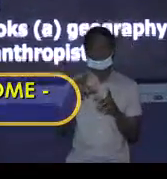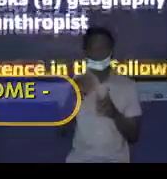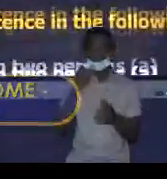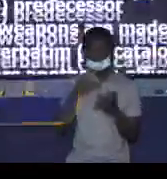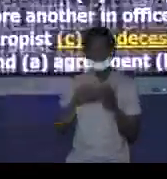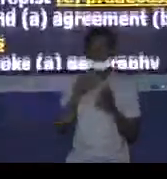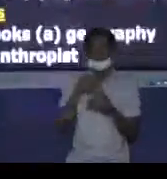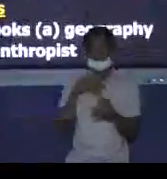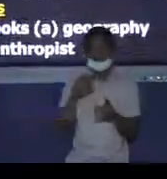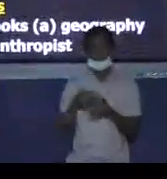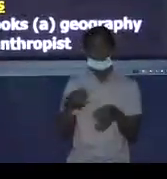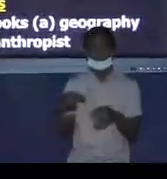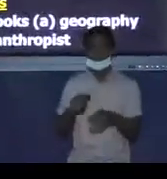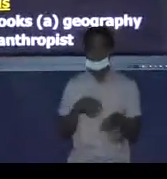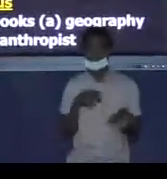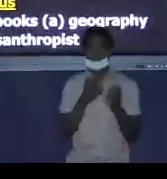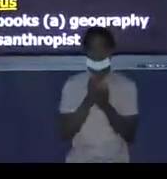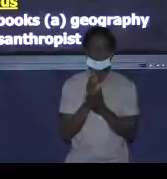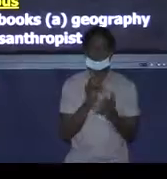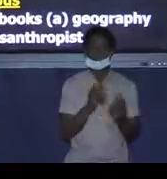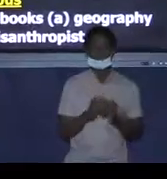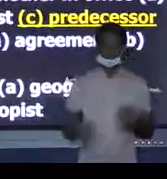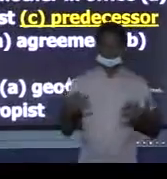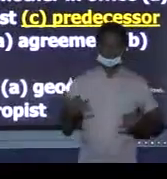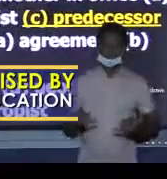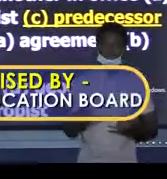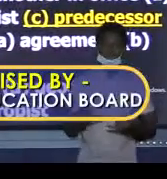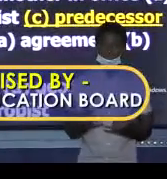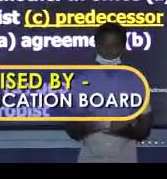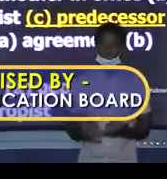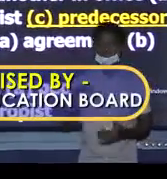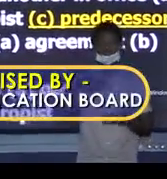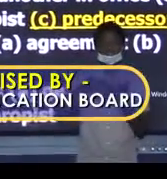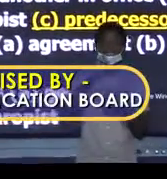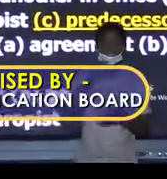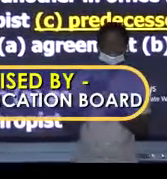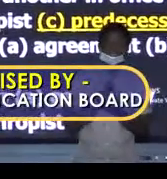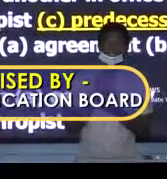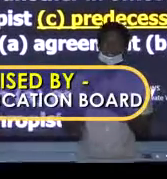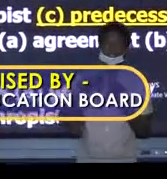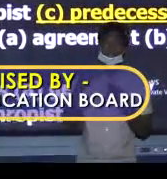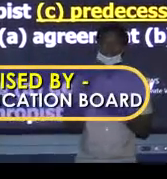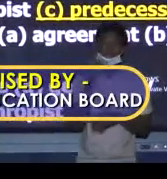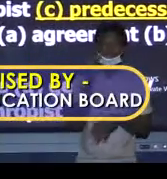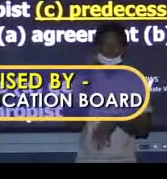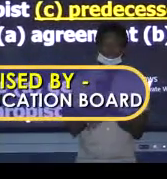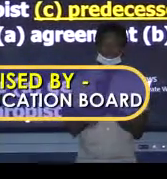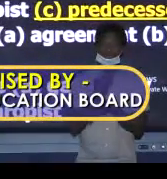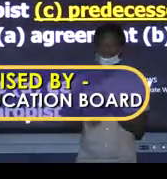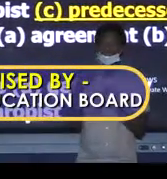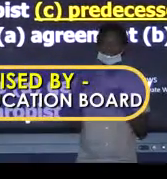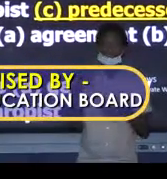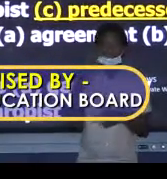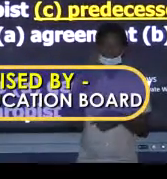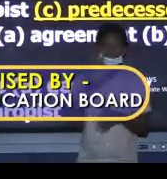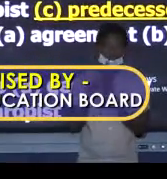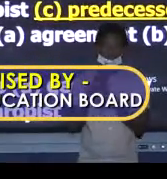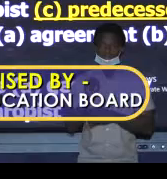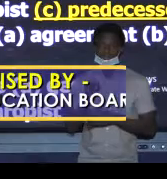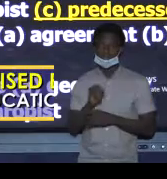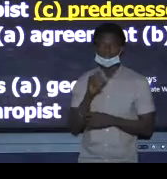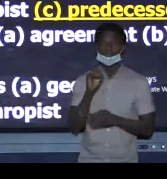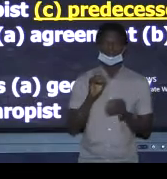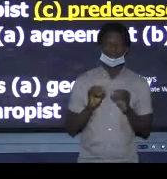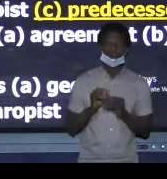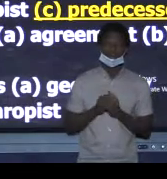in words. So let's do the correction together. Now, this is the correction to the homework. You can see